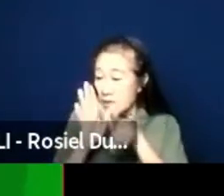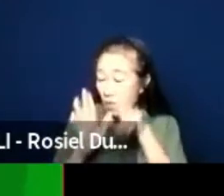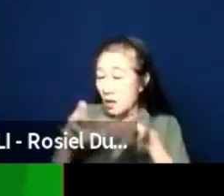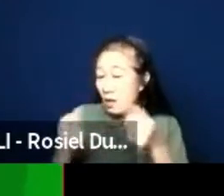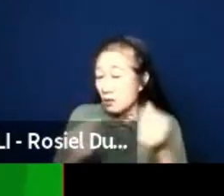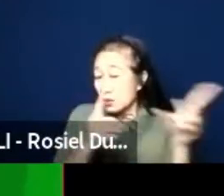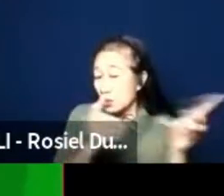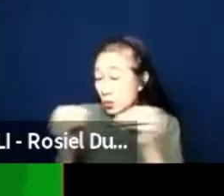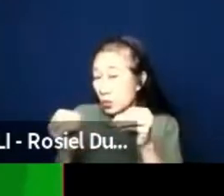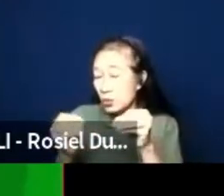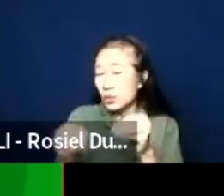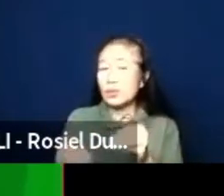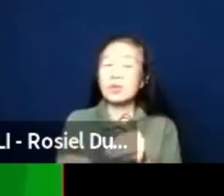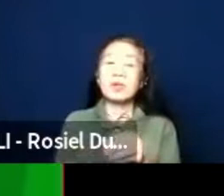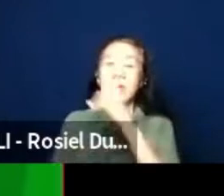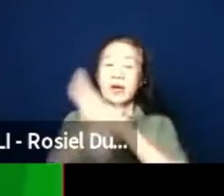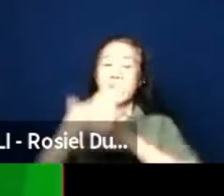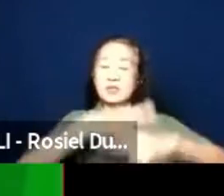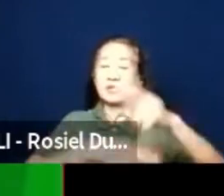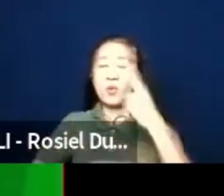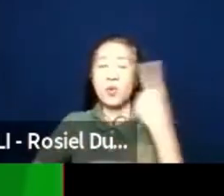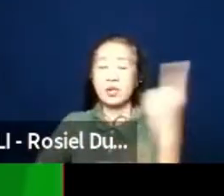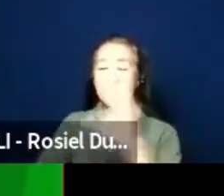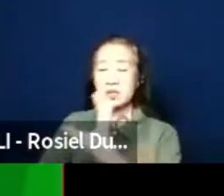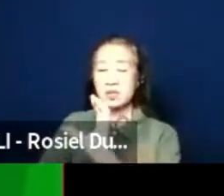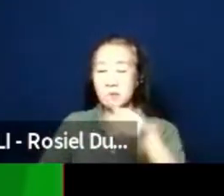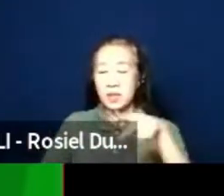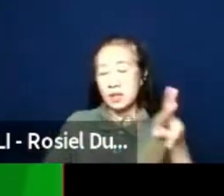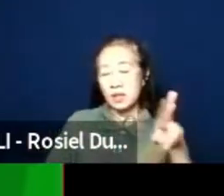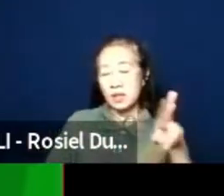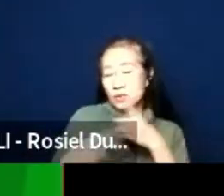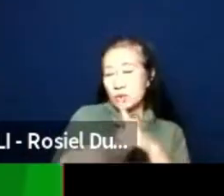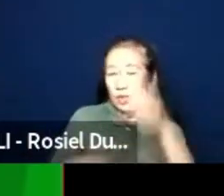do hands-only CPR during the pandemic.